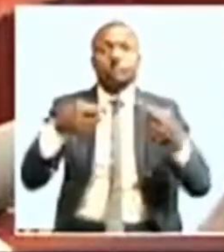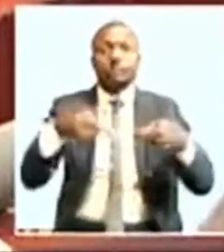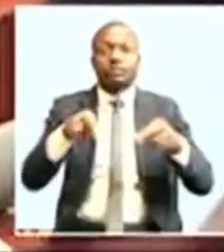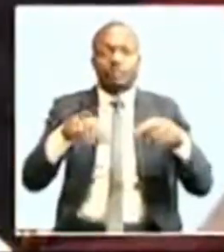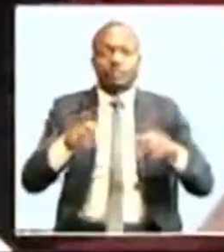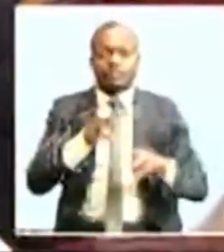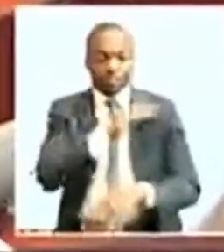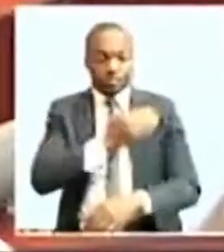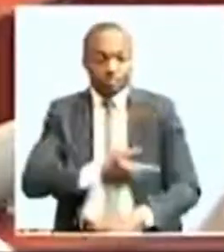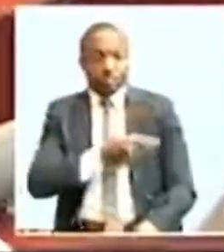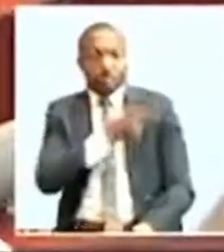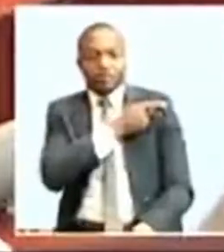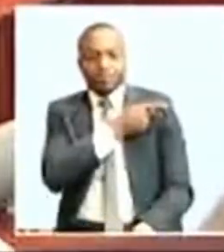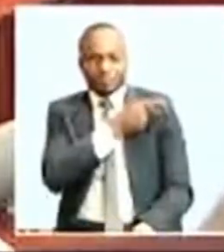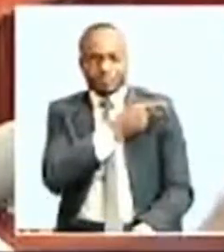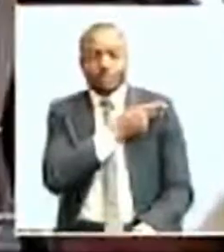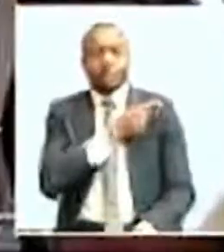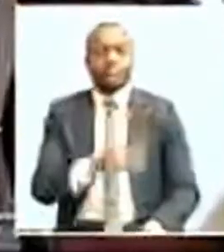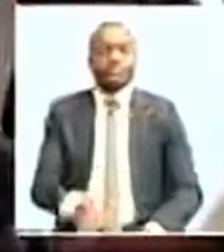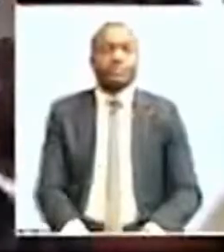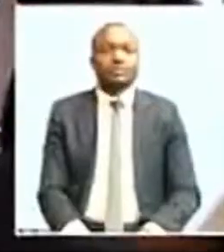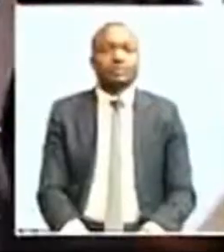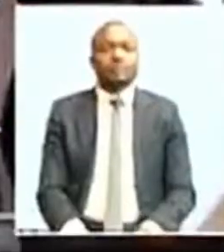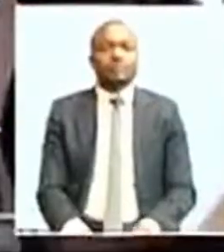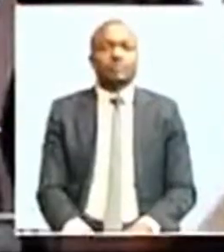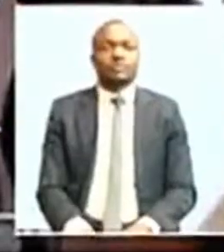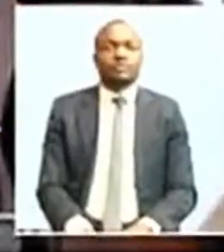us through our written submission.